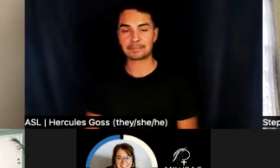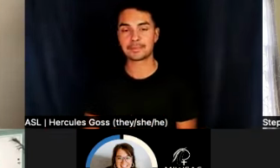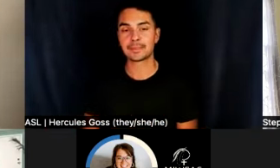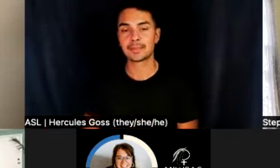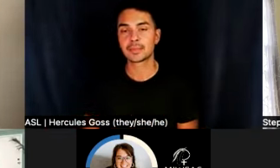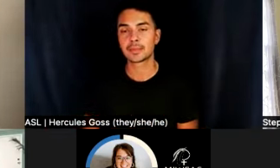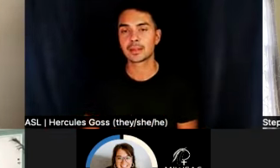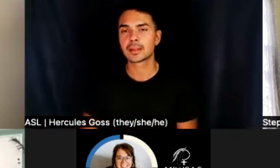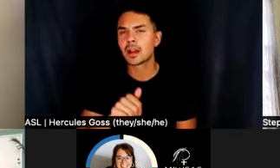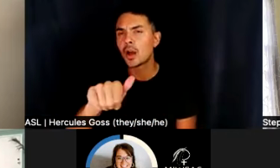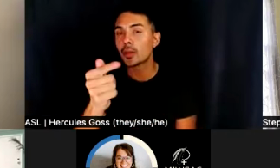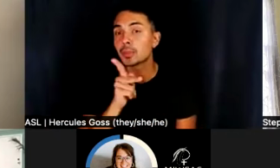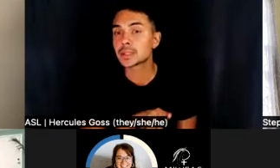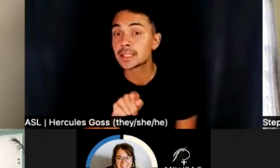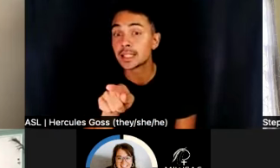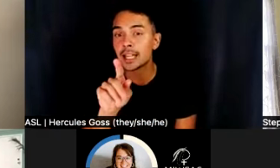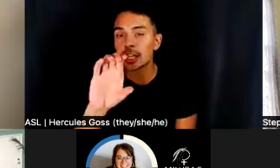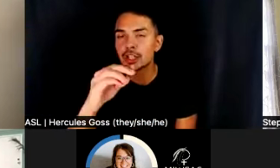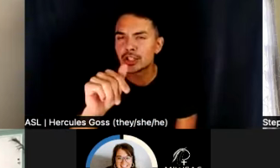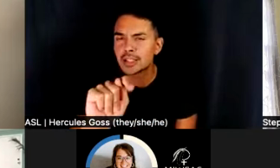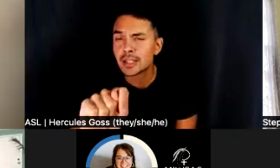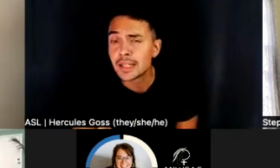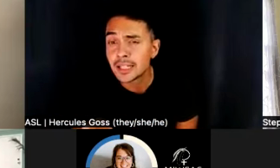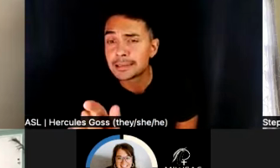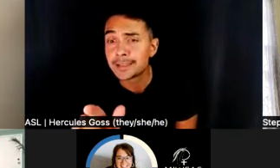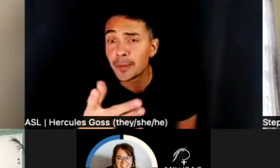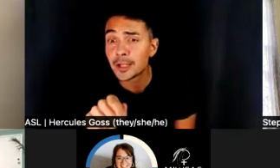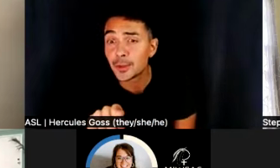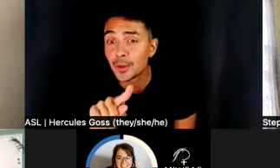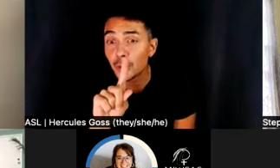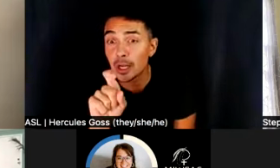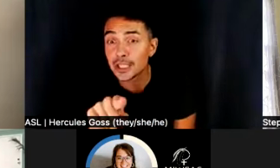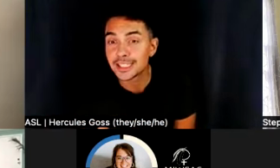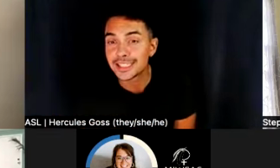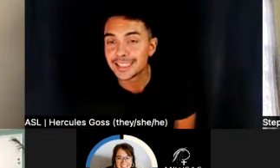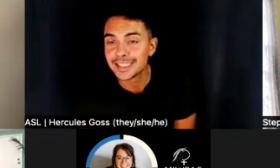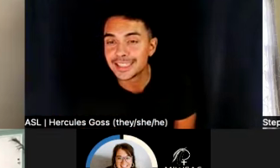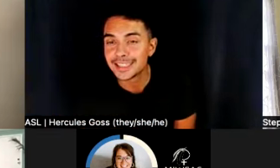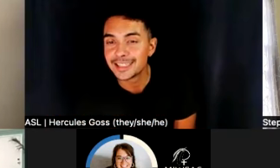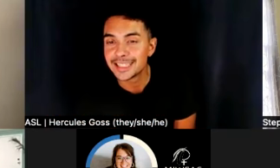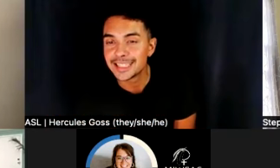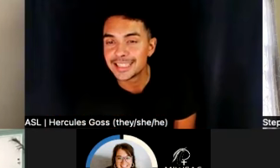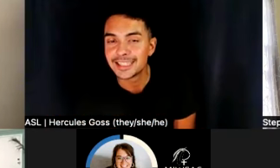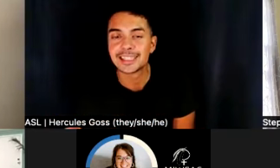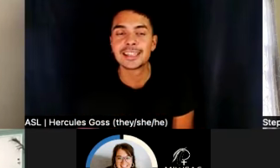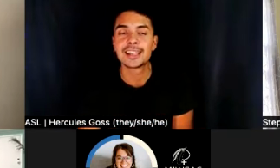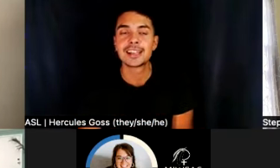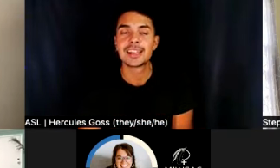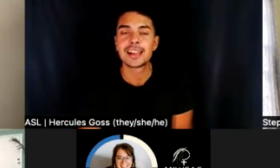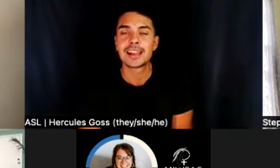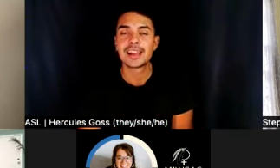Go ahead. Is there somebody on the chat or someone live who wanted to ask a question? Well, there's a couple of